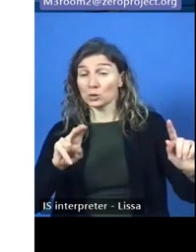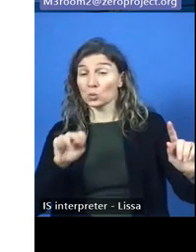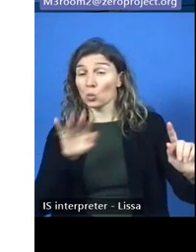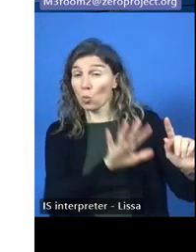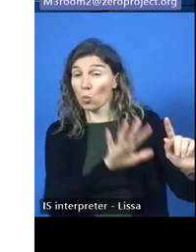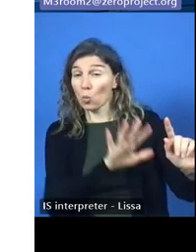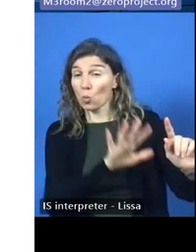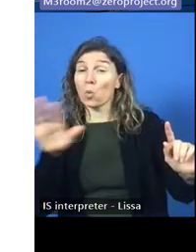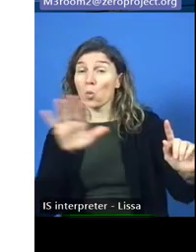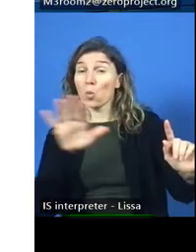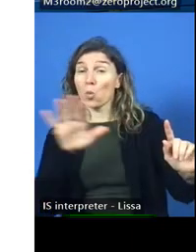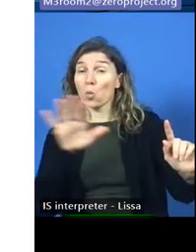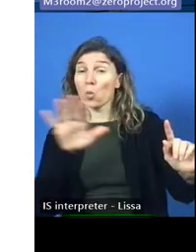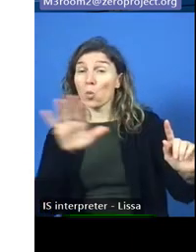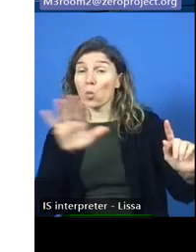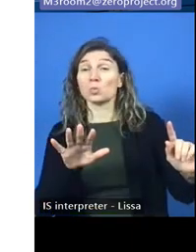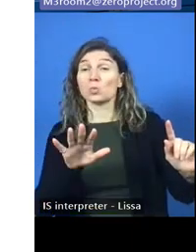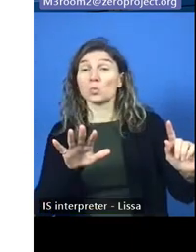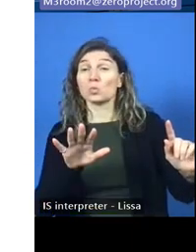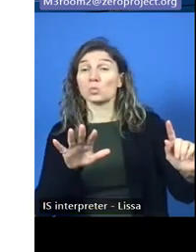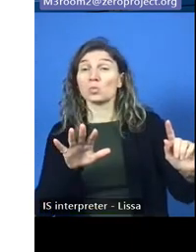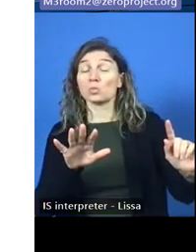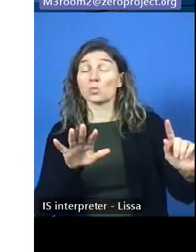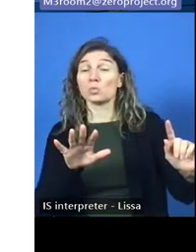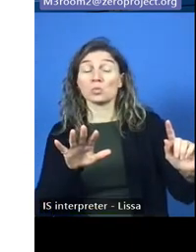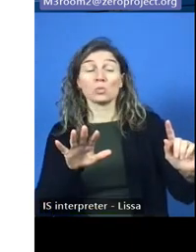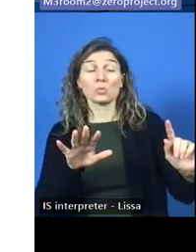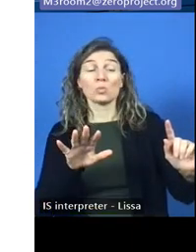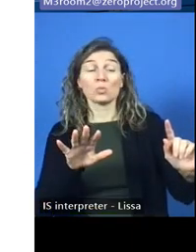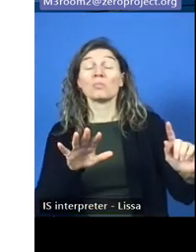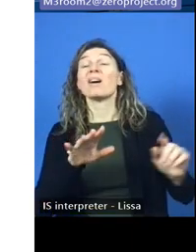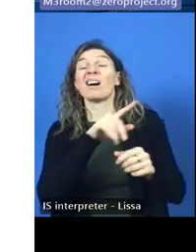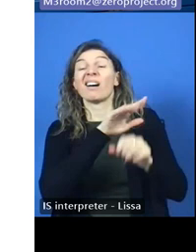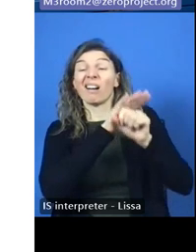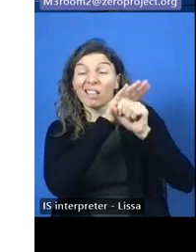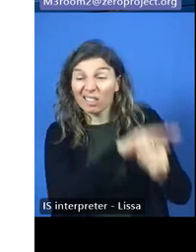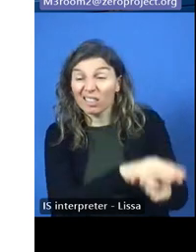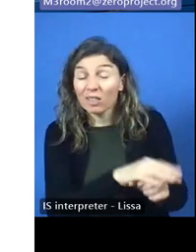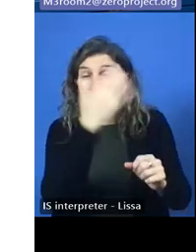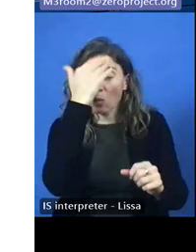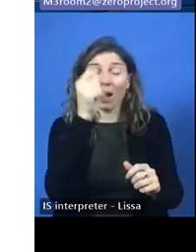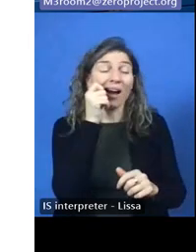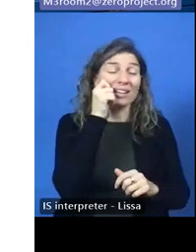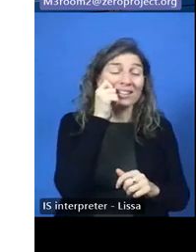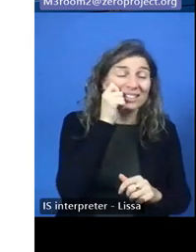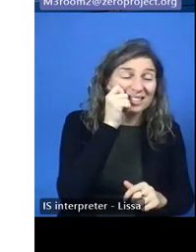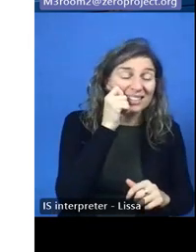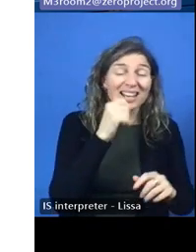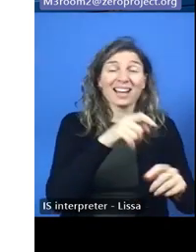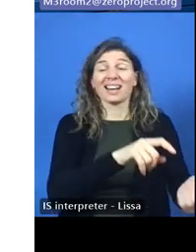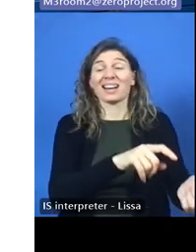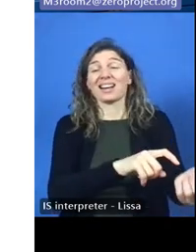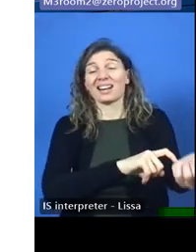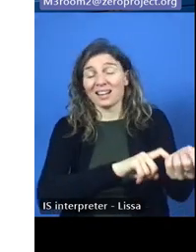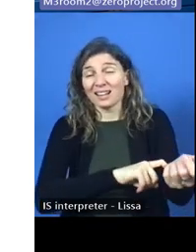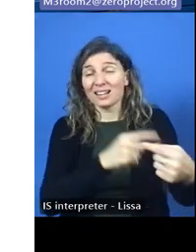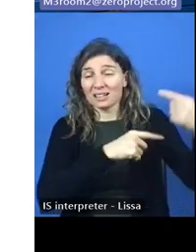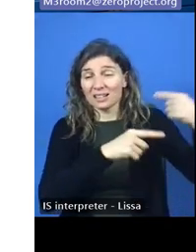that are mostly discriminated by their ethnicity, their origin, and of course their disability,